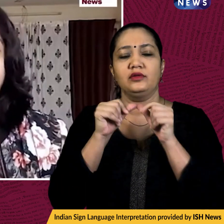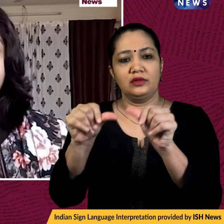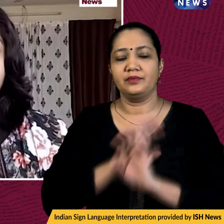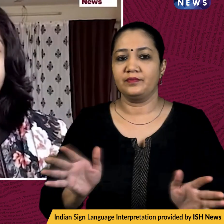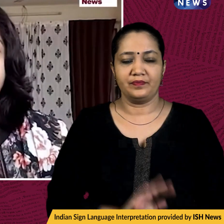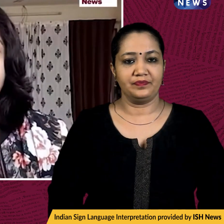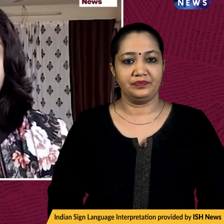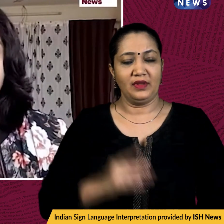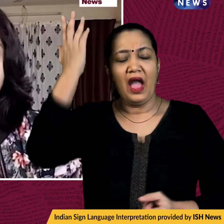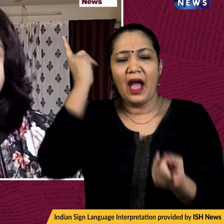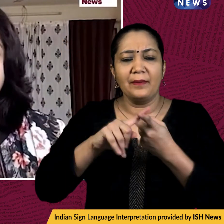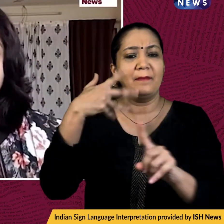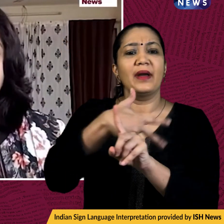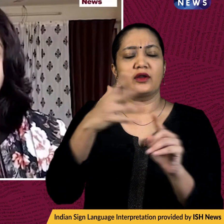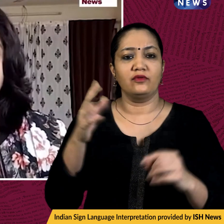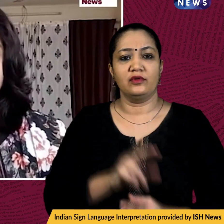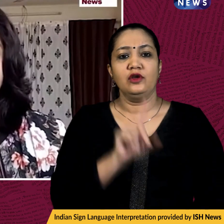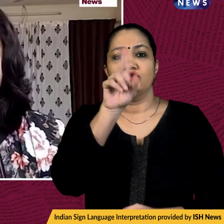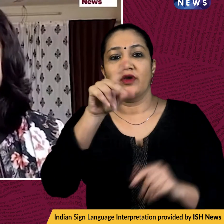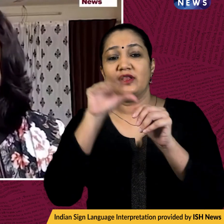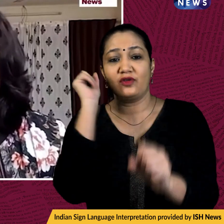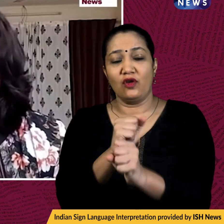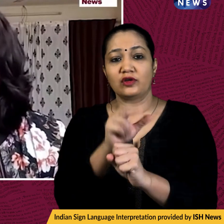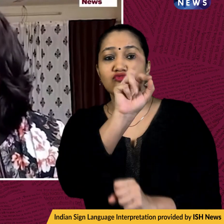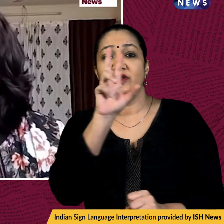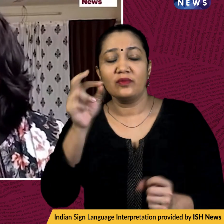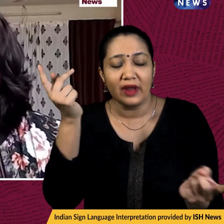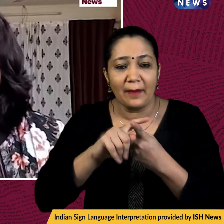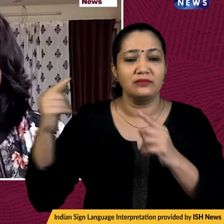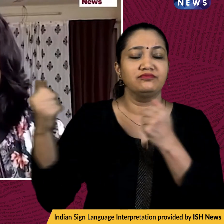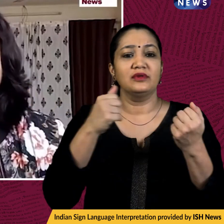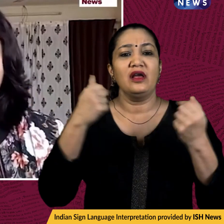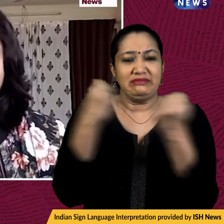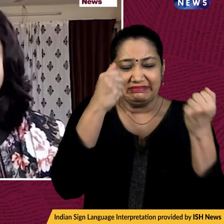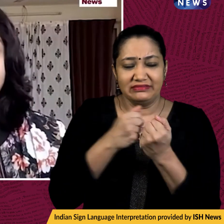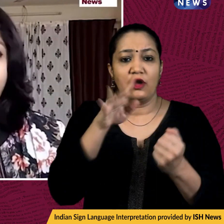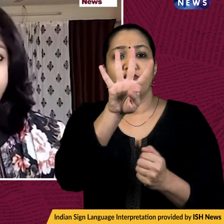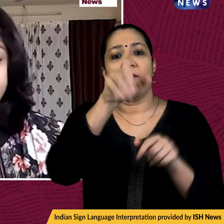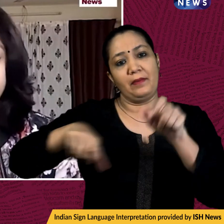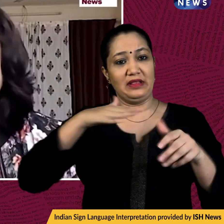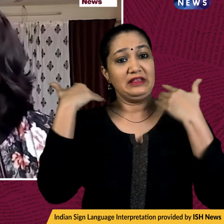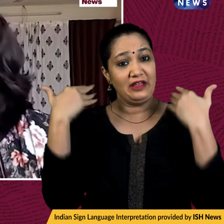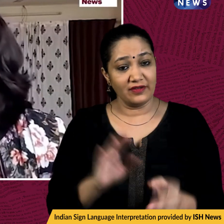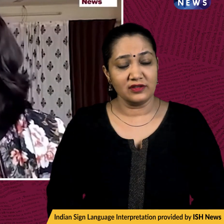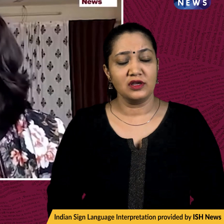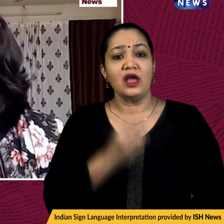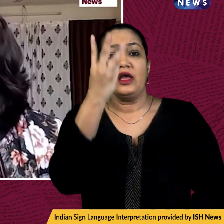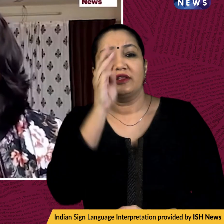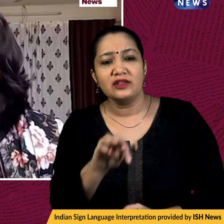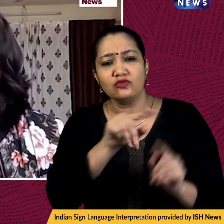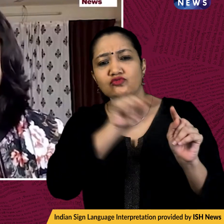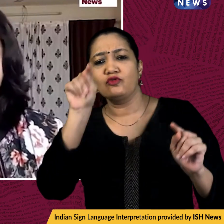in Bengaluru took place on the 12th of August 2020 and had claimed lives of 4 people.